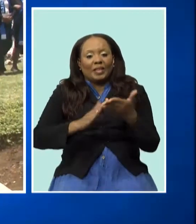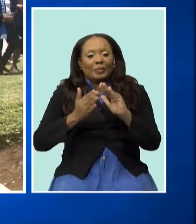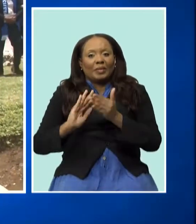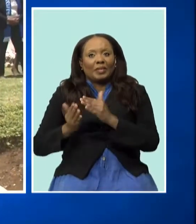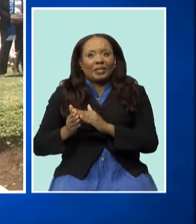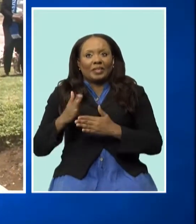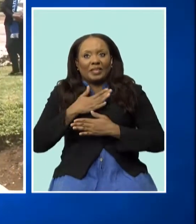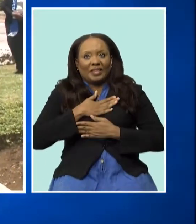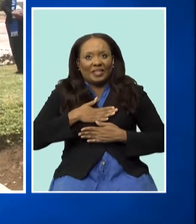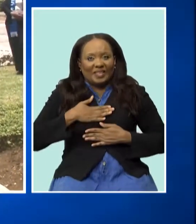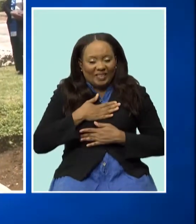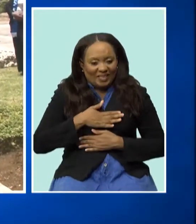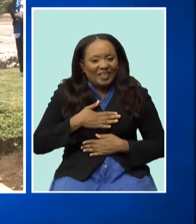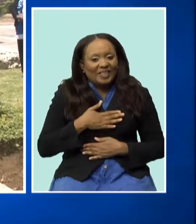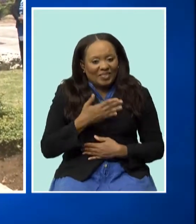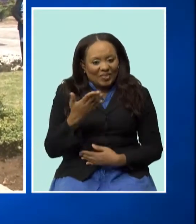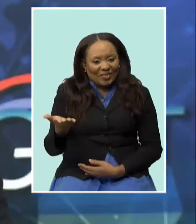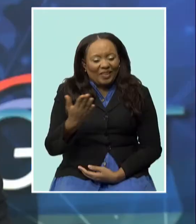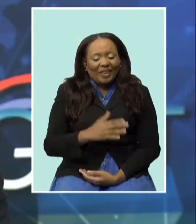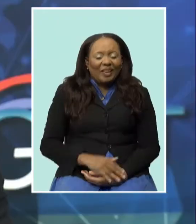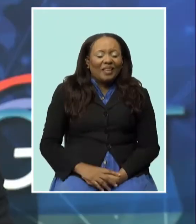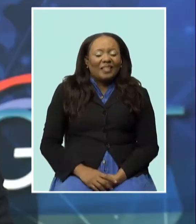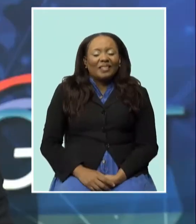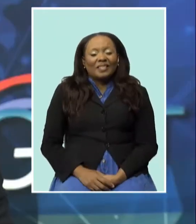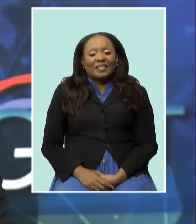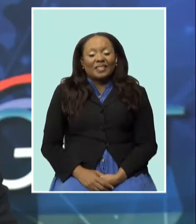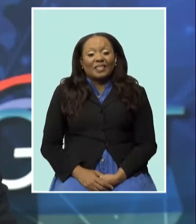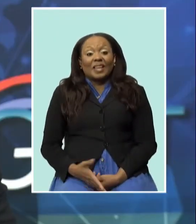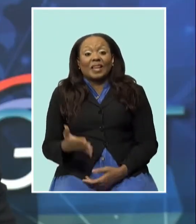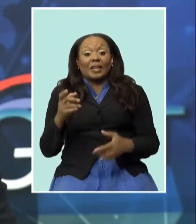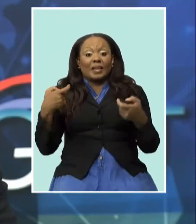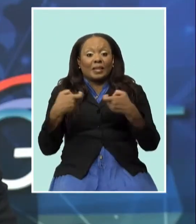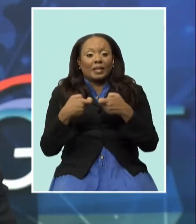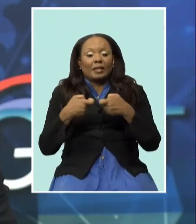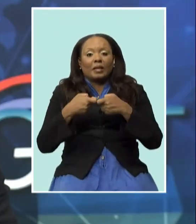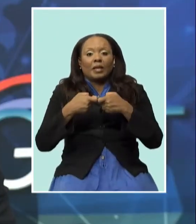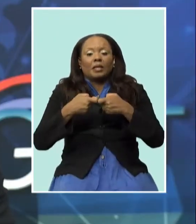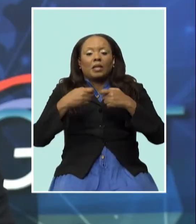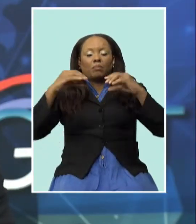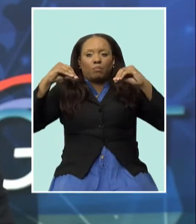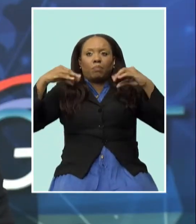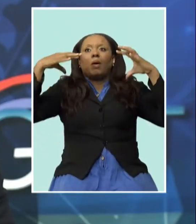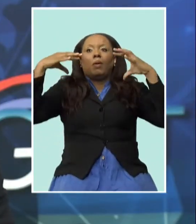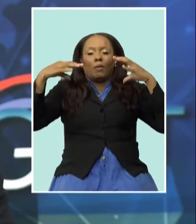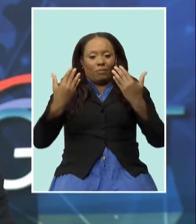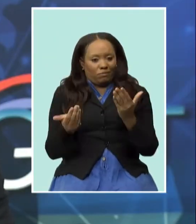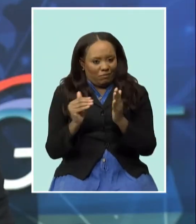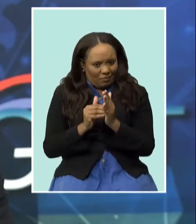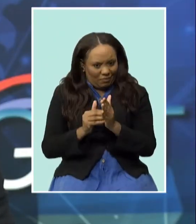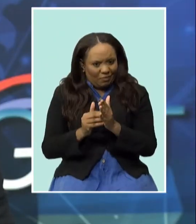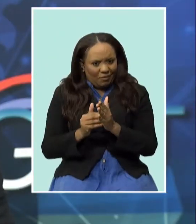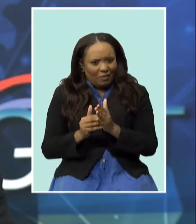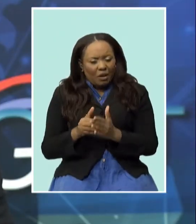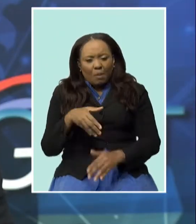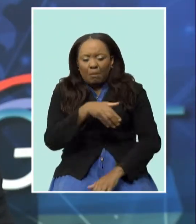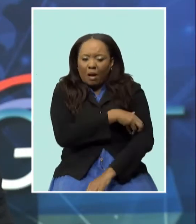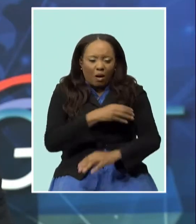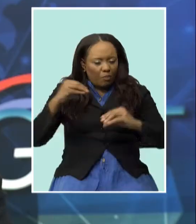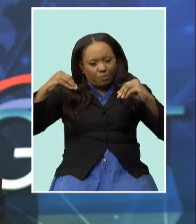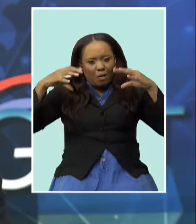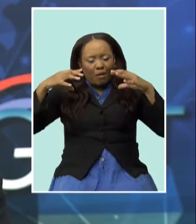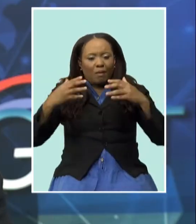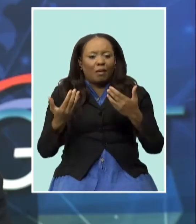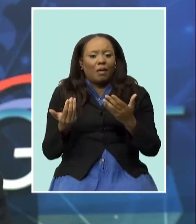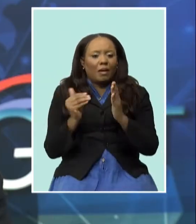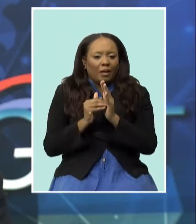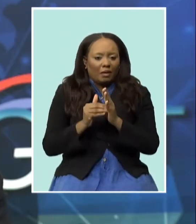Wendy Burke, CBC News. Thank you, Wendy. Electricity has now been restored to most of the country after